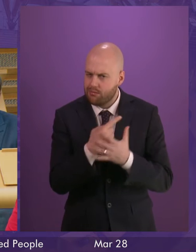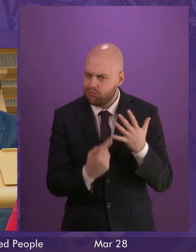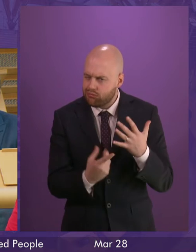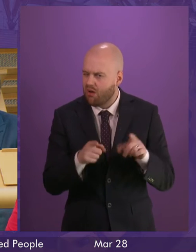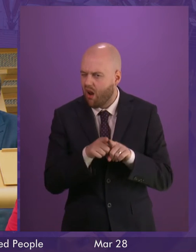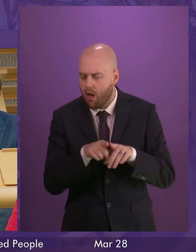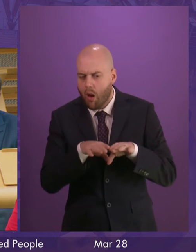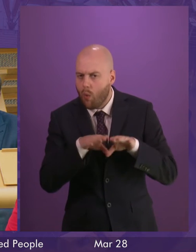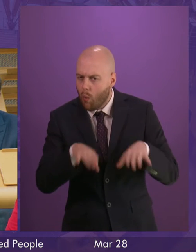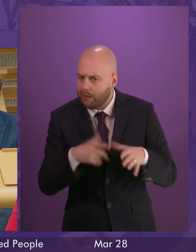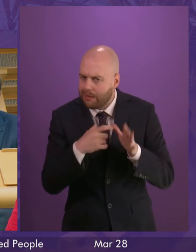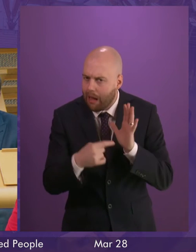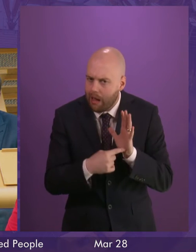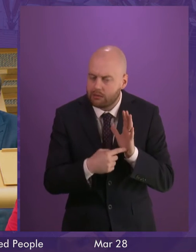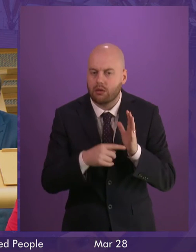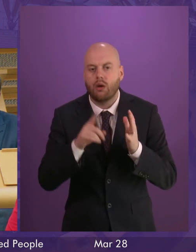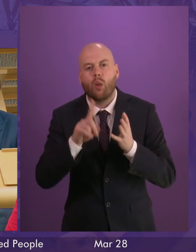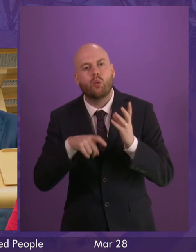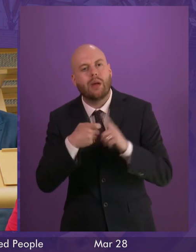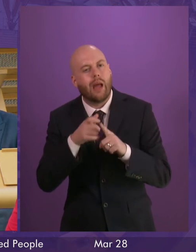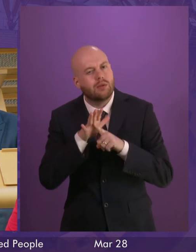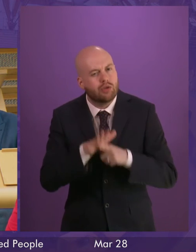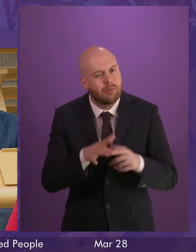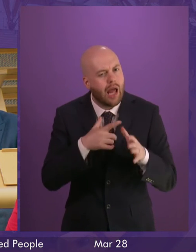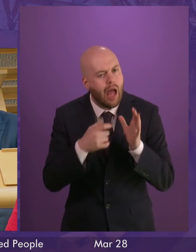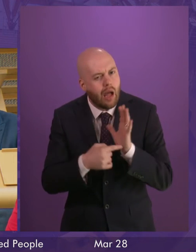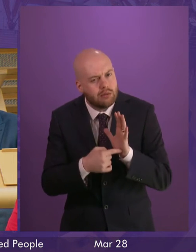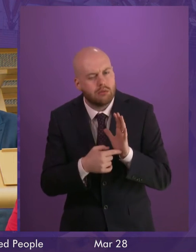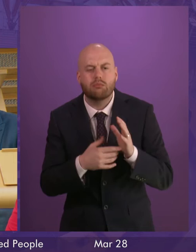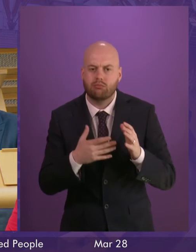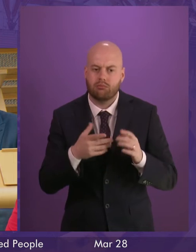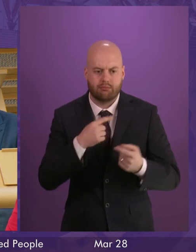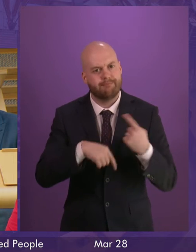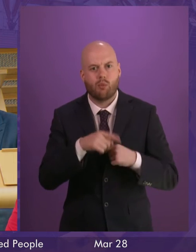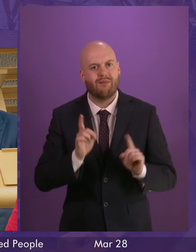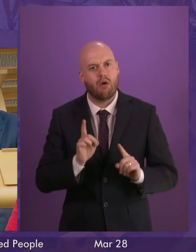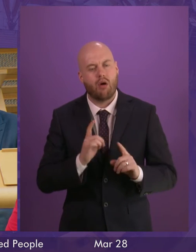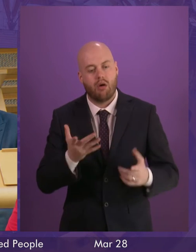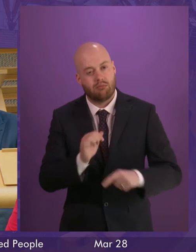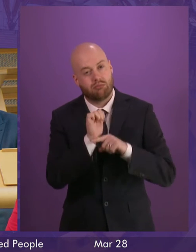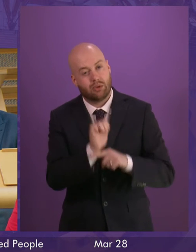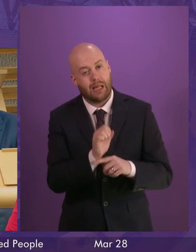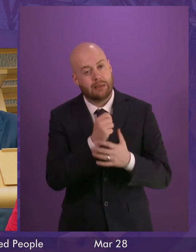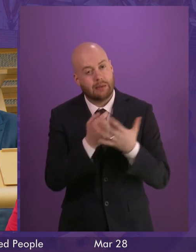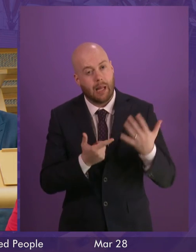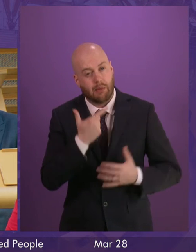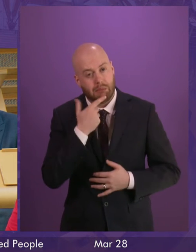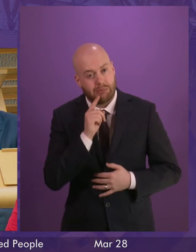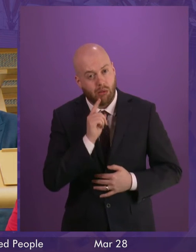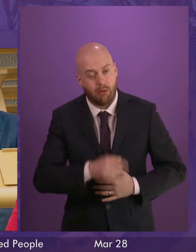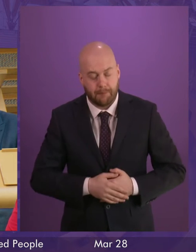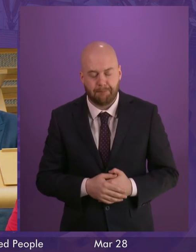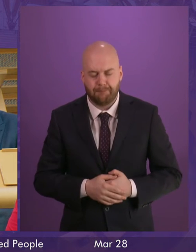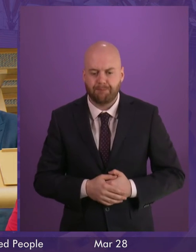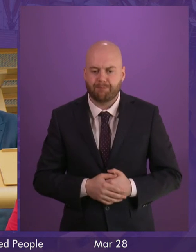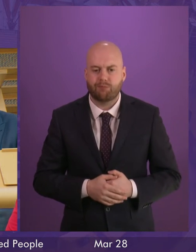Disability Discrimination Act have helped protect the rights of disabled people. At face value, we appear to have travelled far,